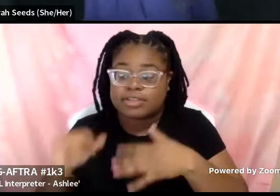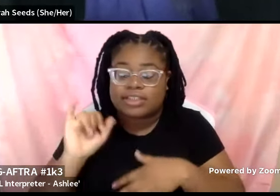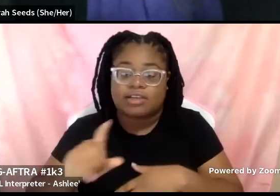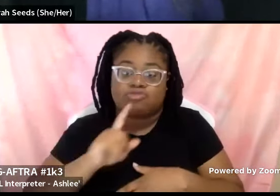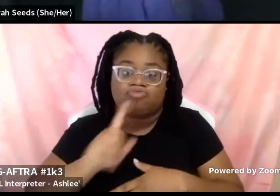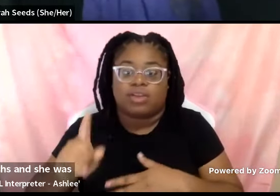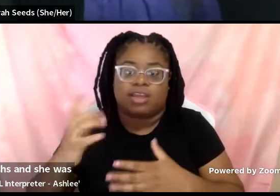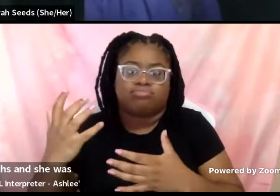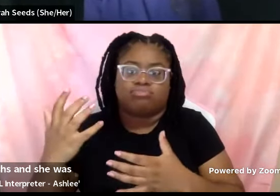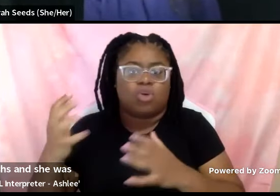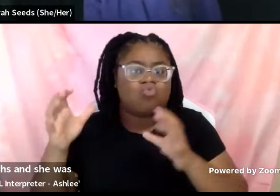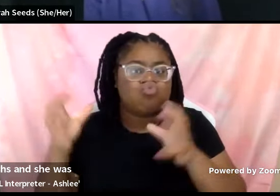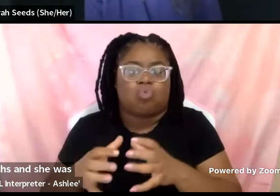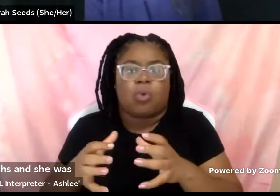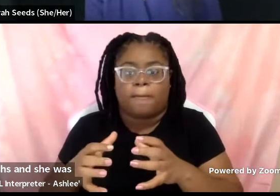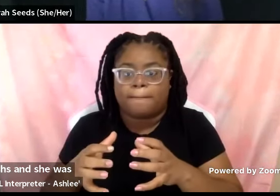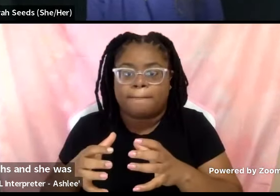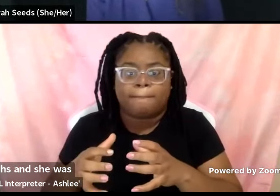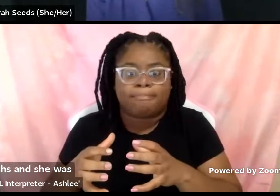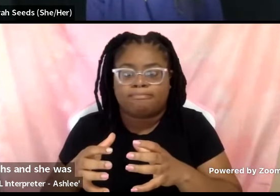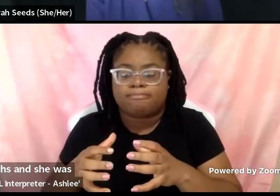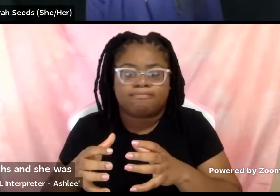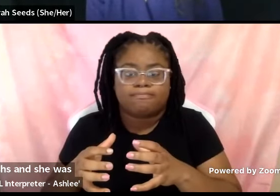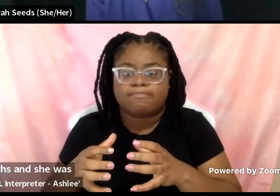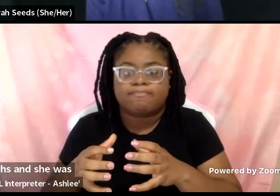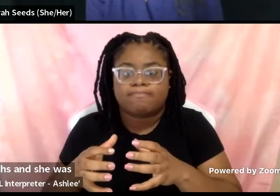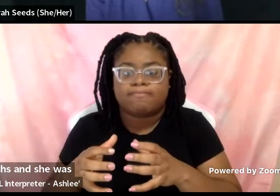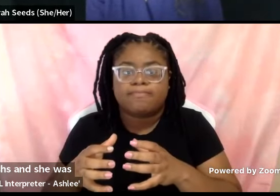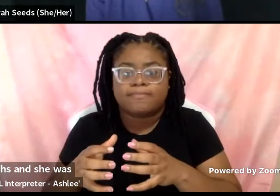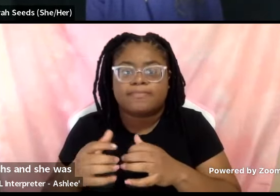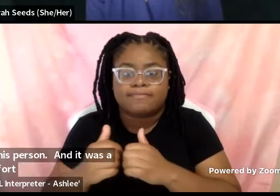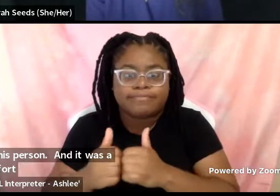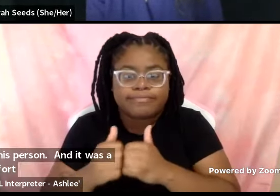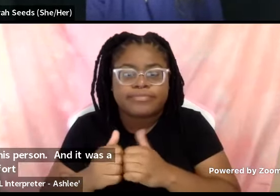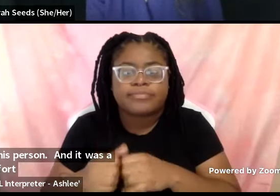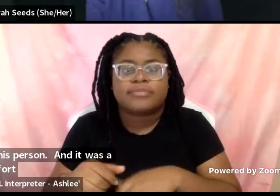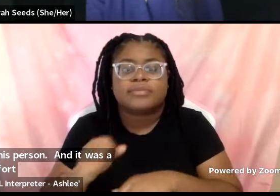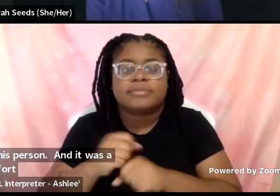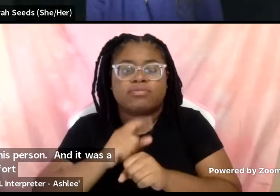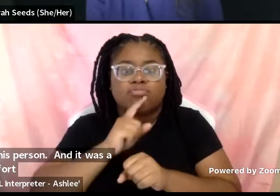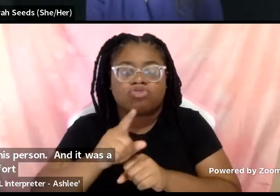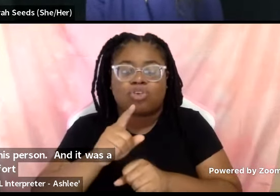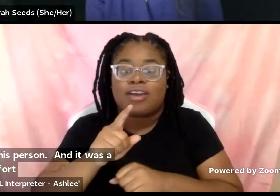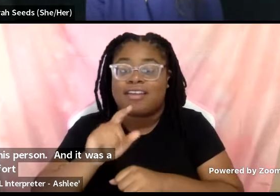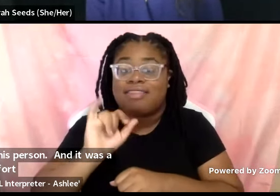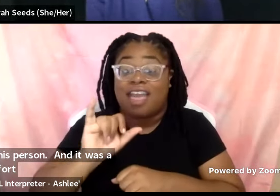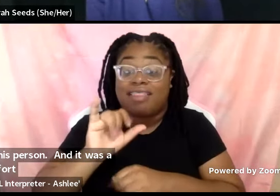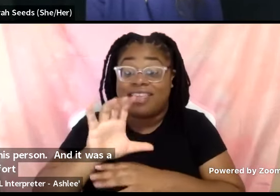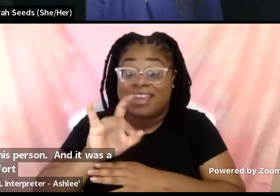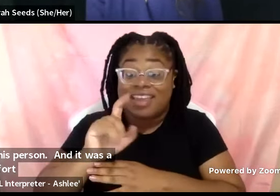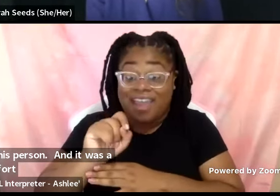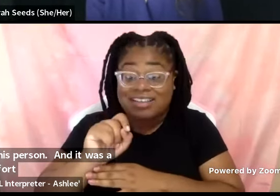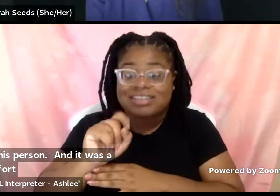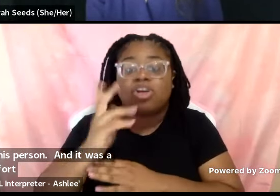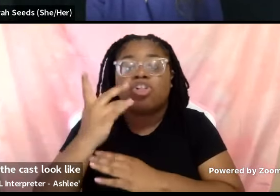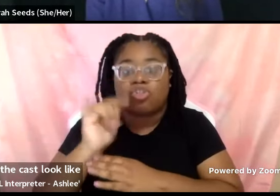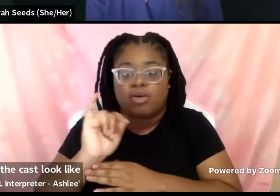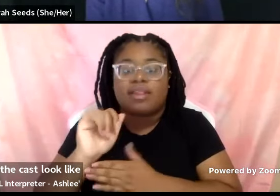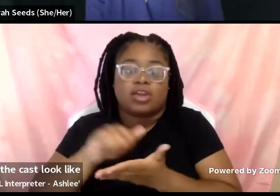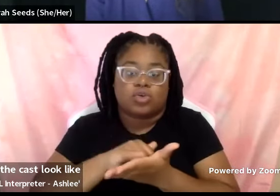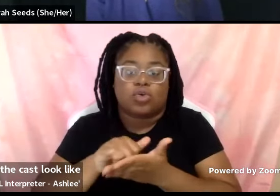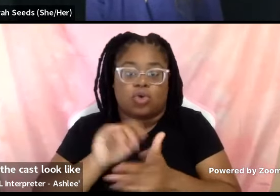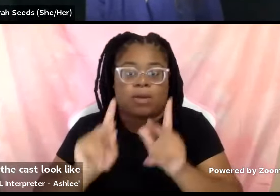group effort of definitely trying to make sure that the cast looked like New York City. That was a big thing for